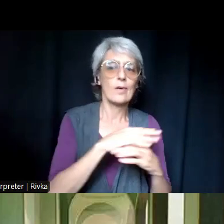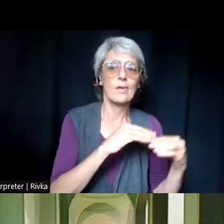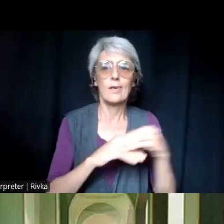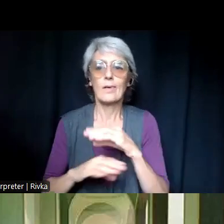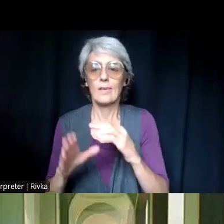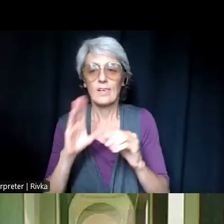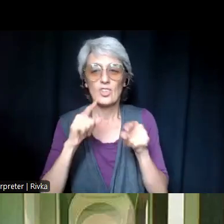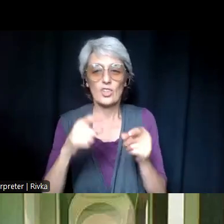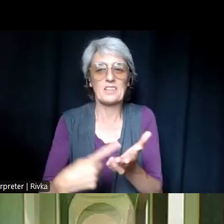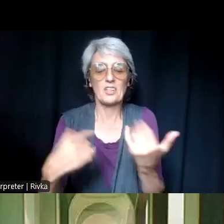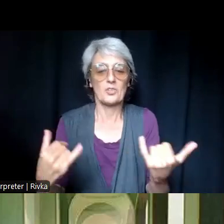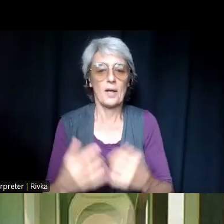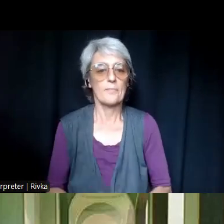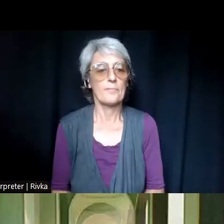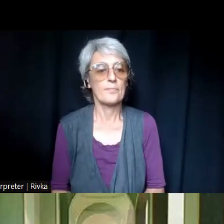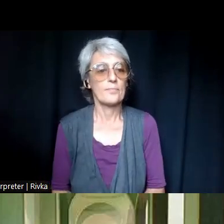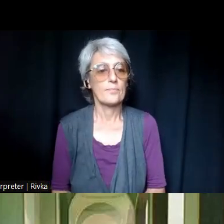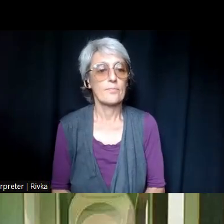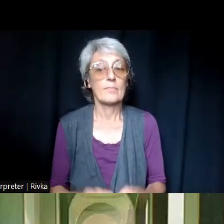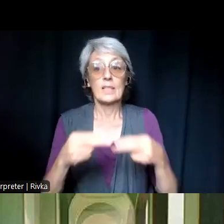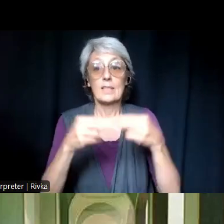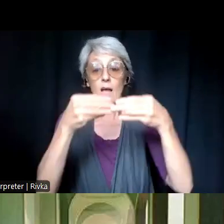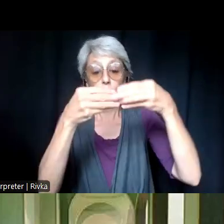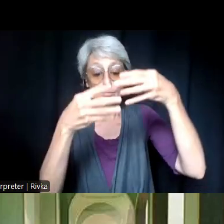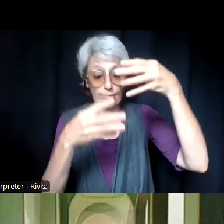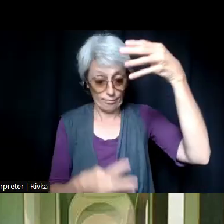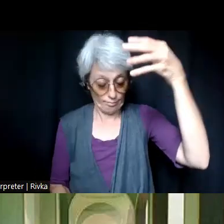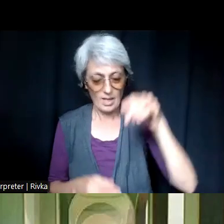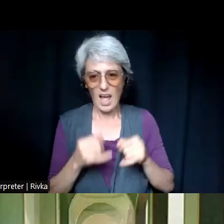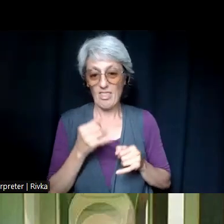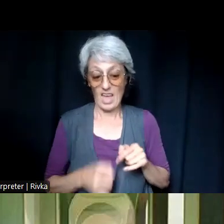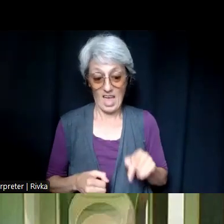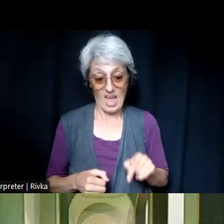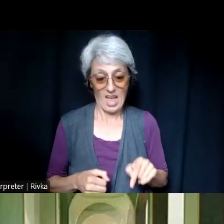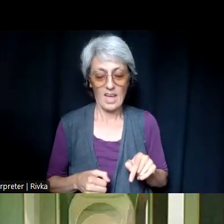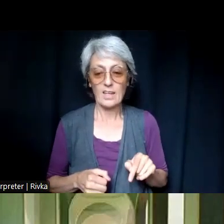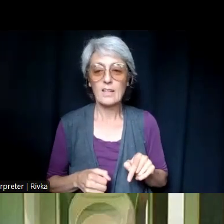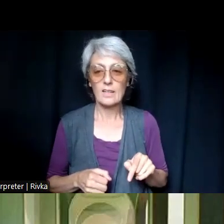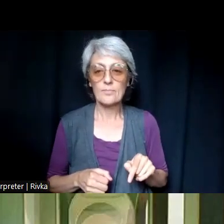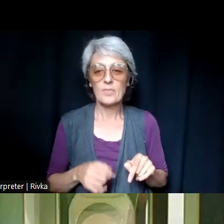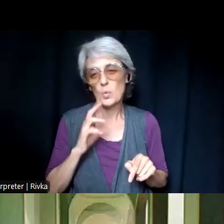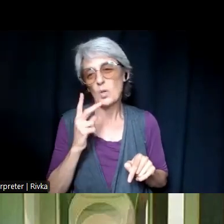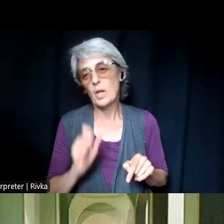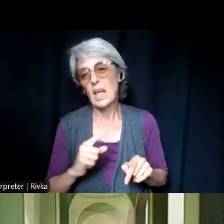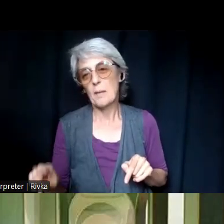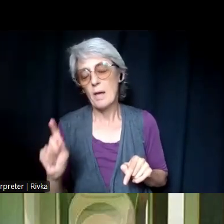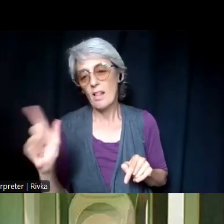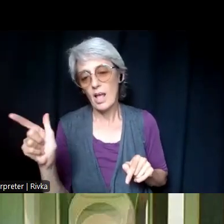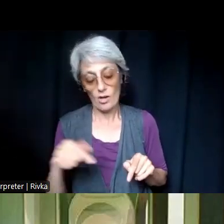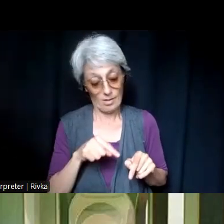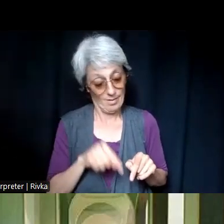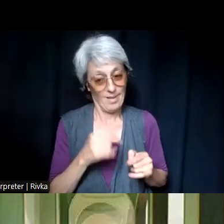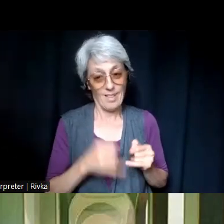And at the end of the slide deck, which you'll receive in an email, you'll see links to all of these resources for you to